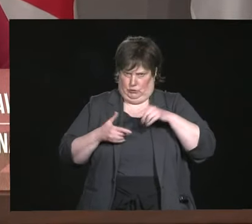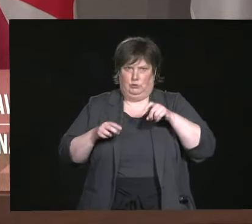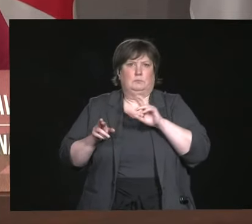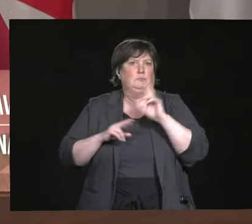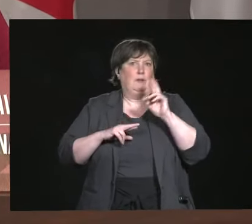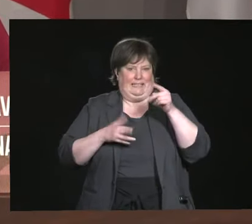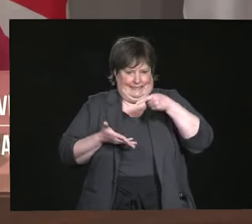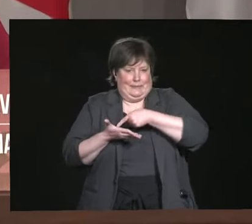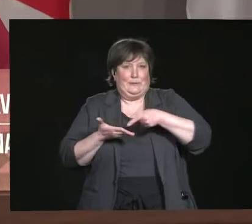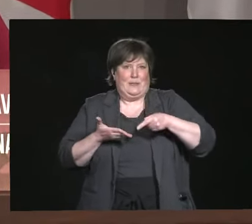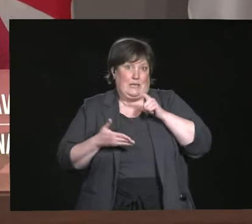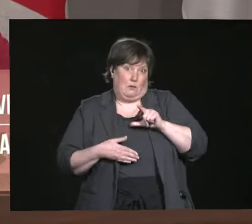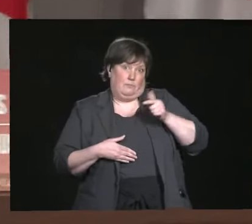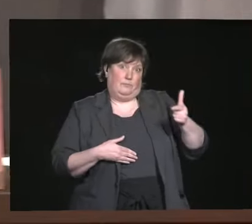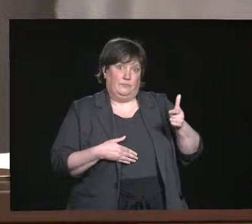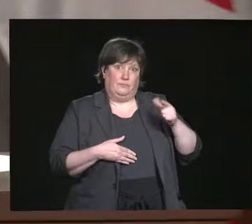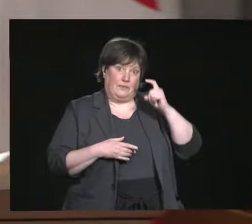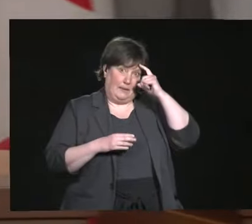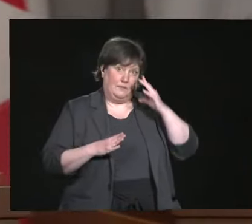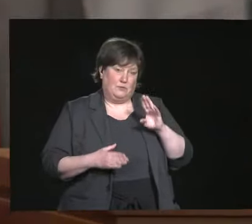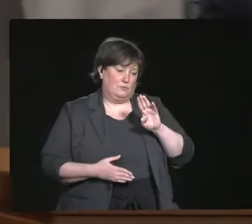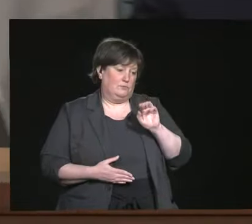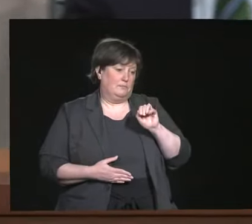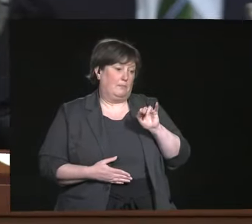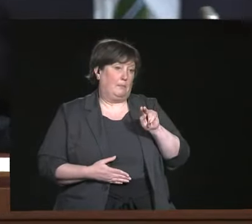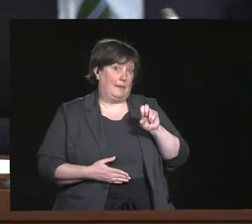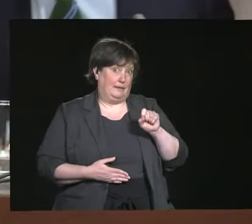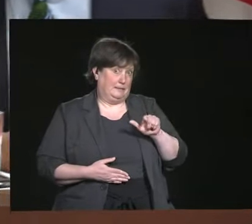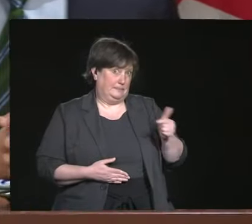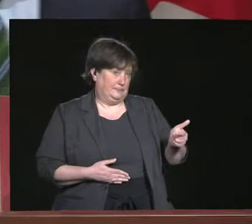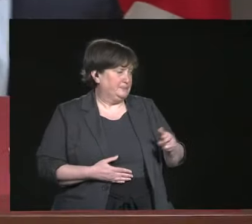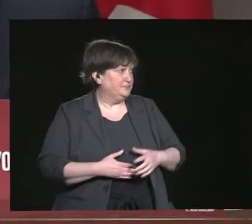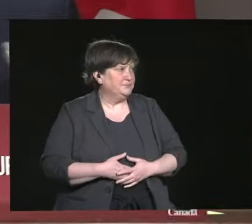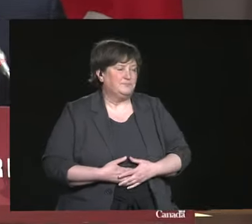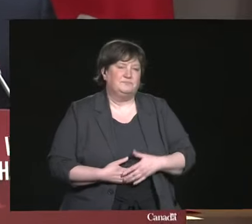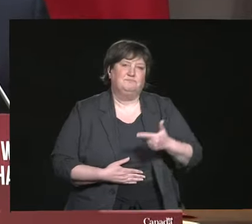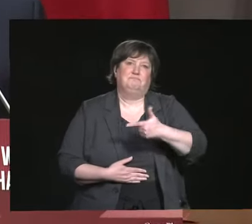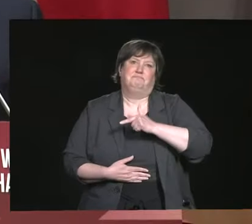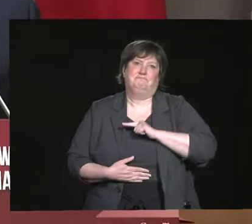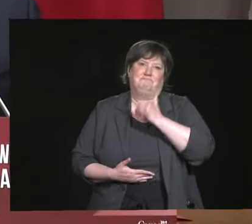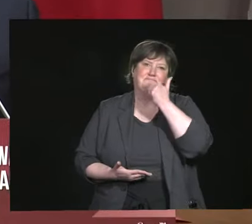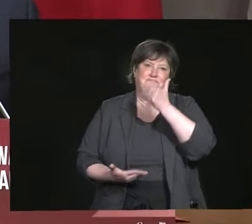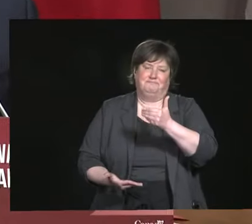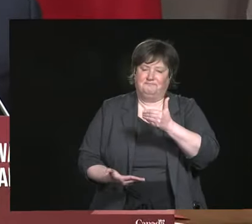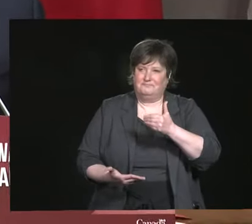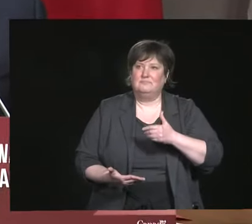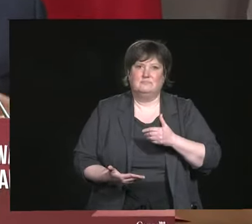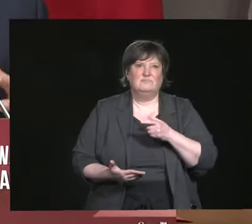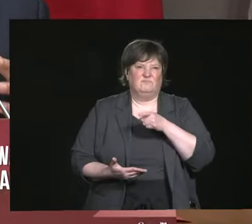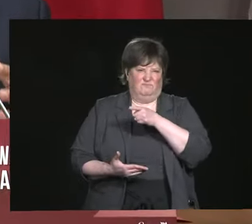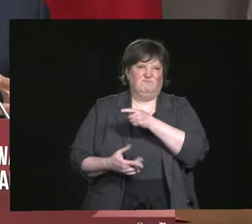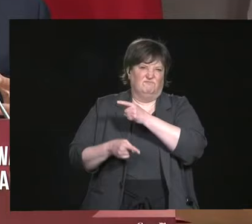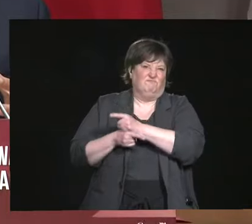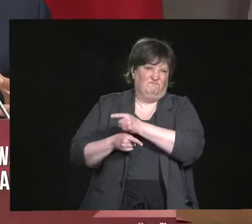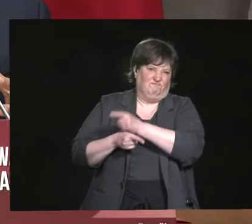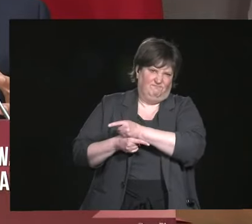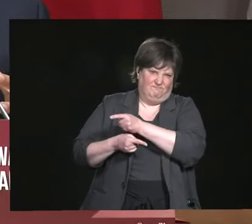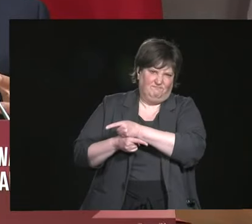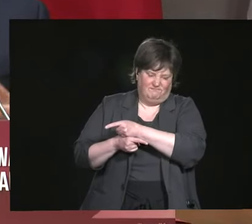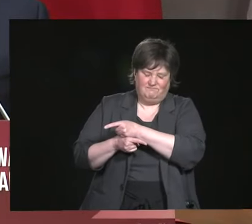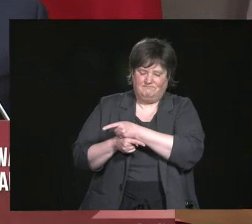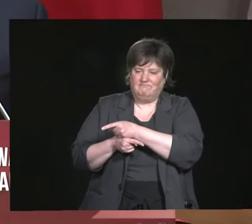continue with the explanation. No, thank you very much, Anita. Just to build on what Anita has said, we are dealing with global